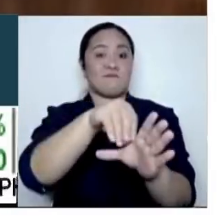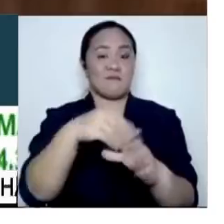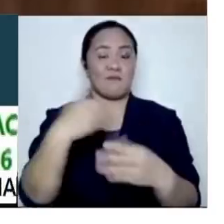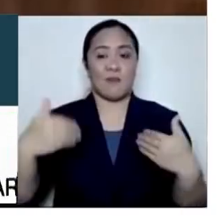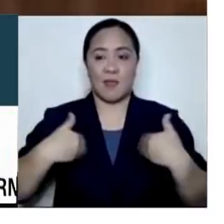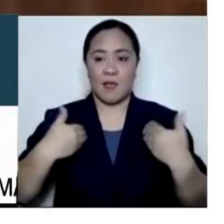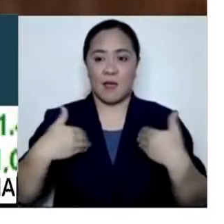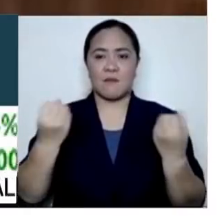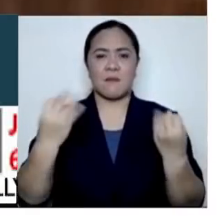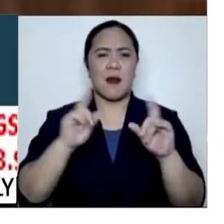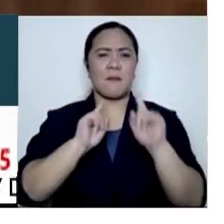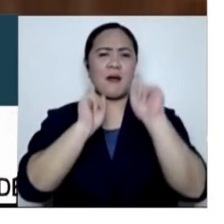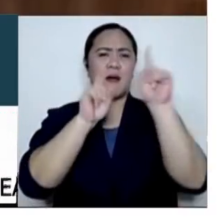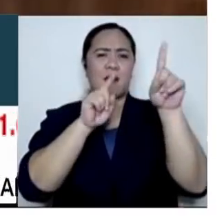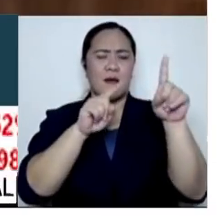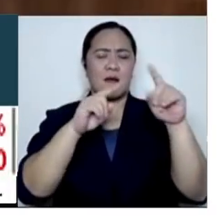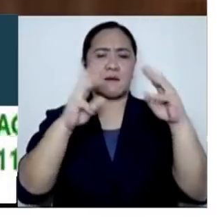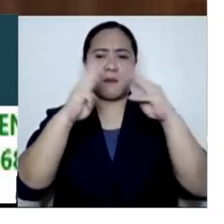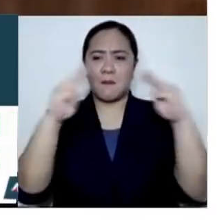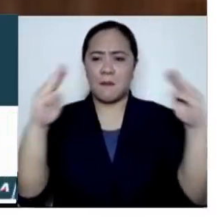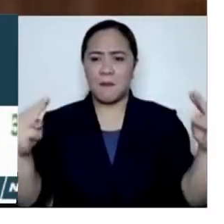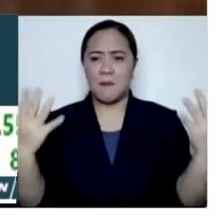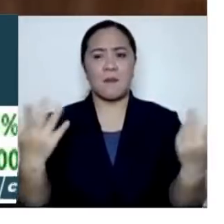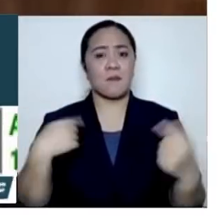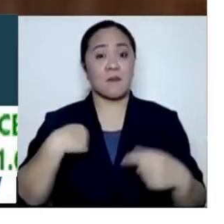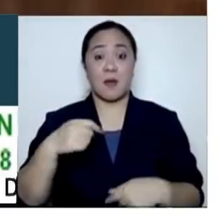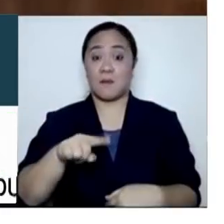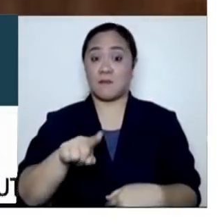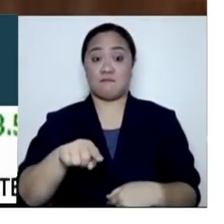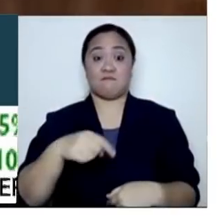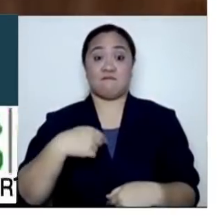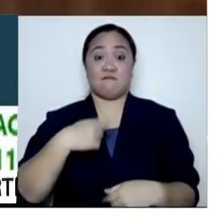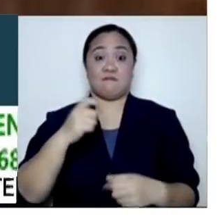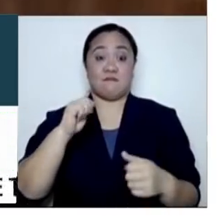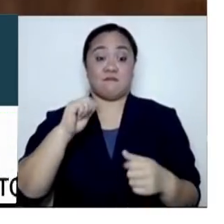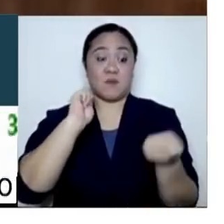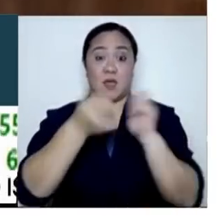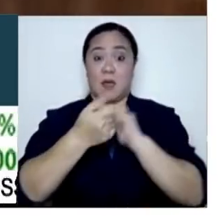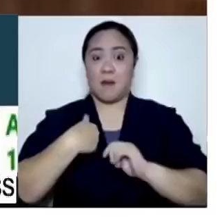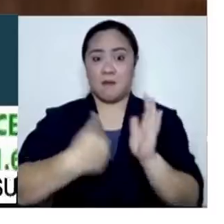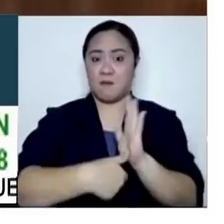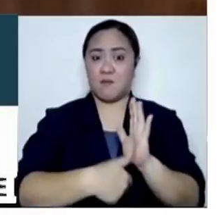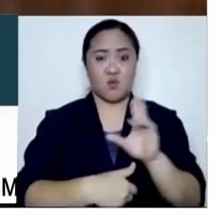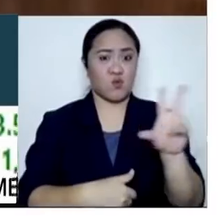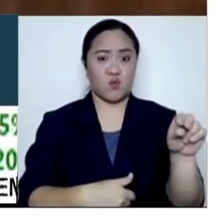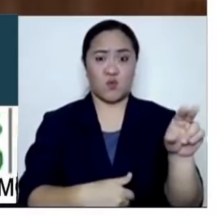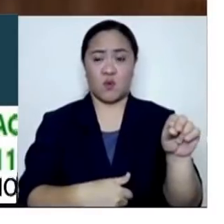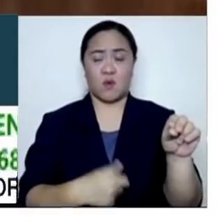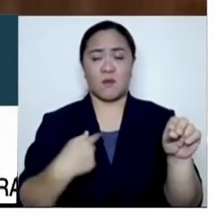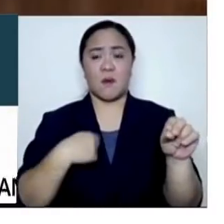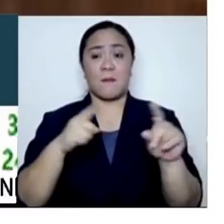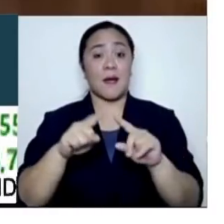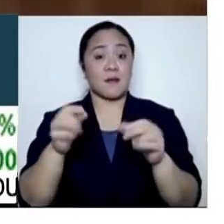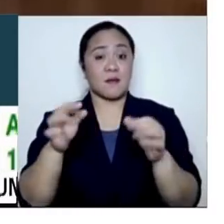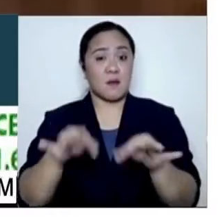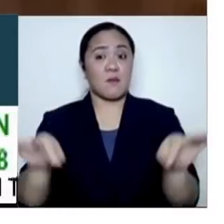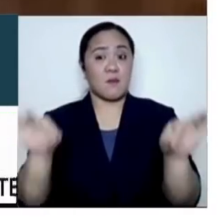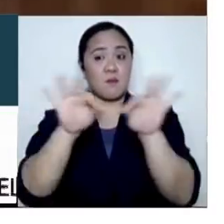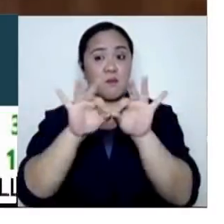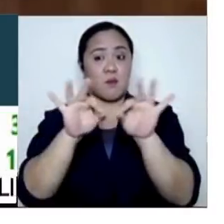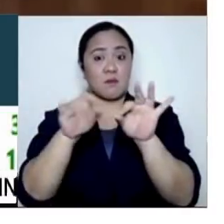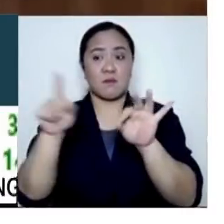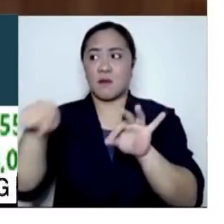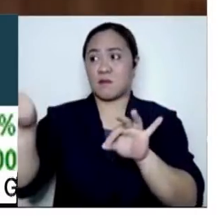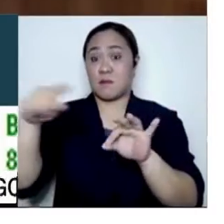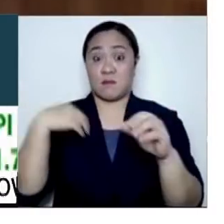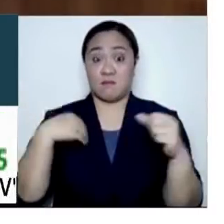several times. I was even chastised and I said, no, I'm not going to change my vote. So I think the president thinks that lahat matatakot niya. Hindi